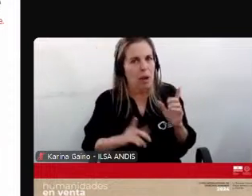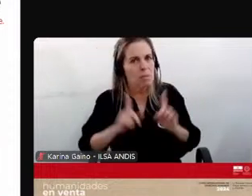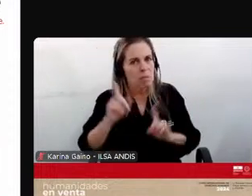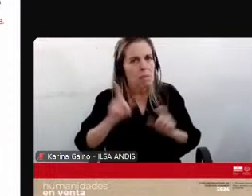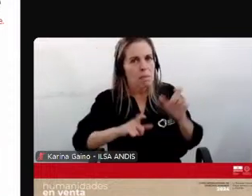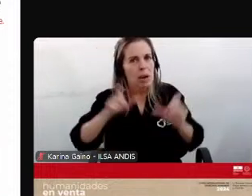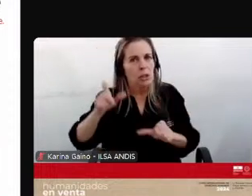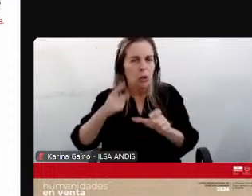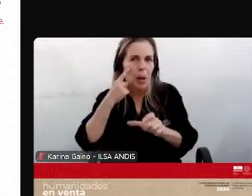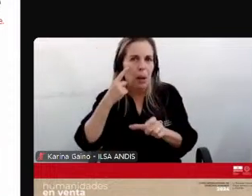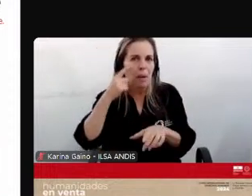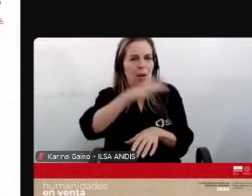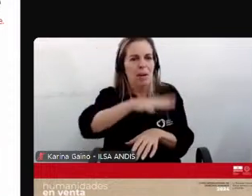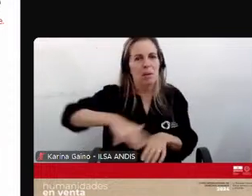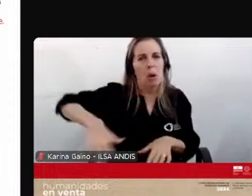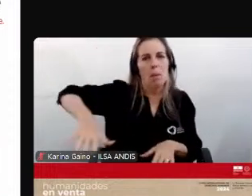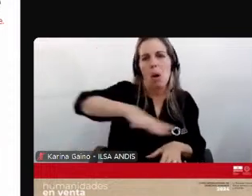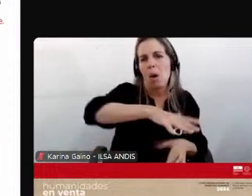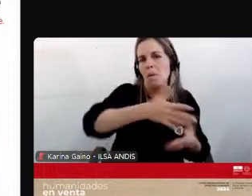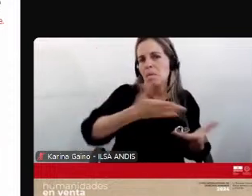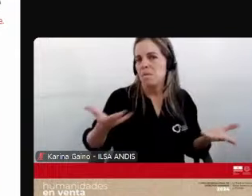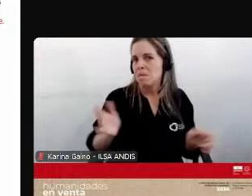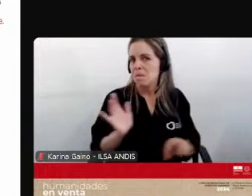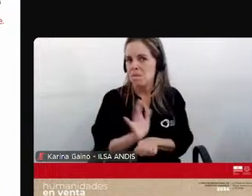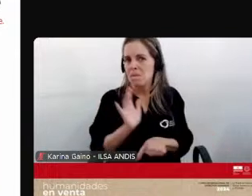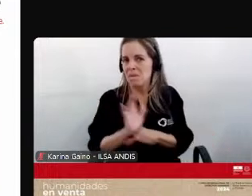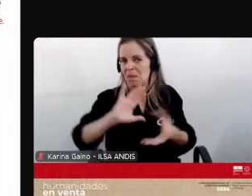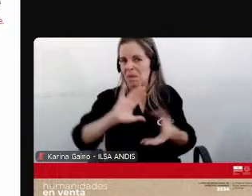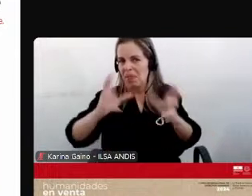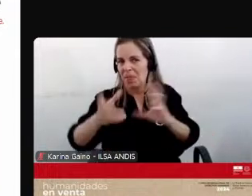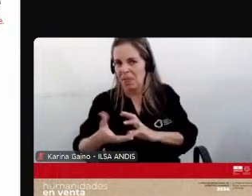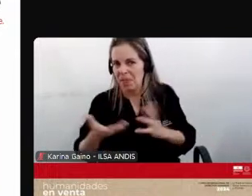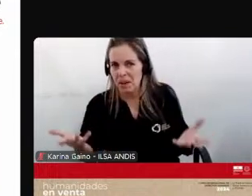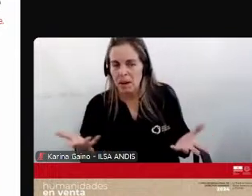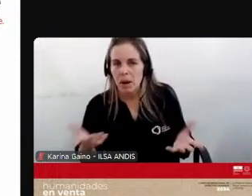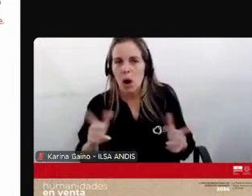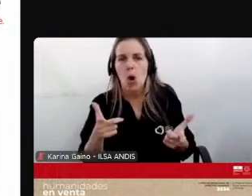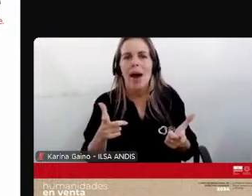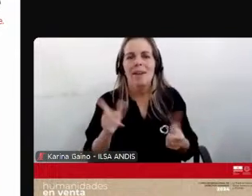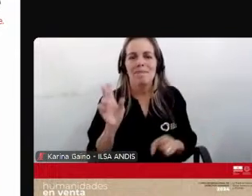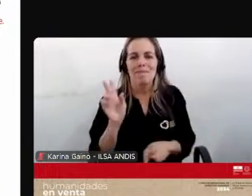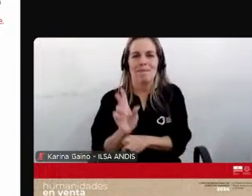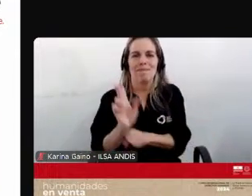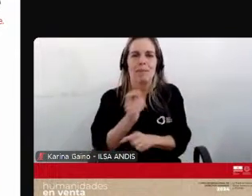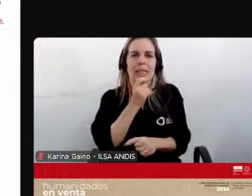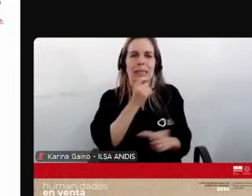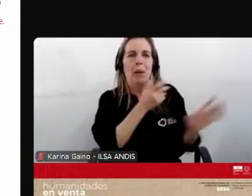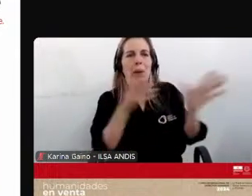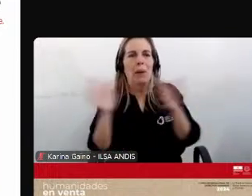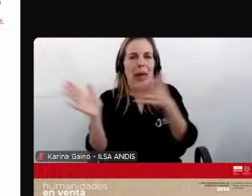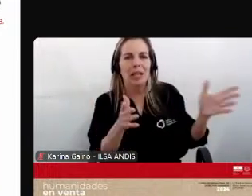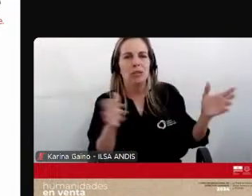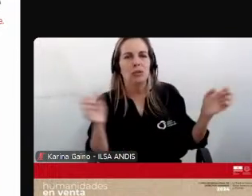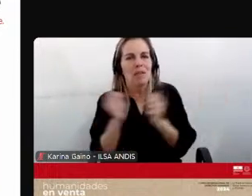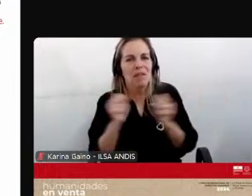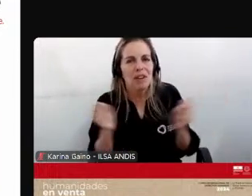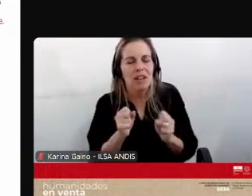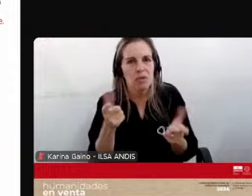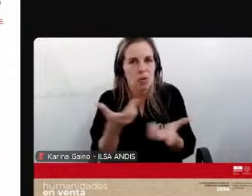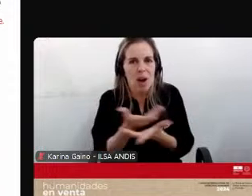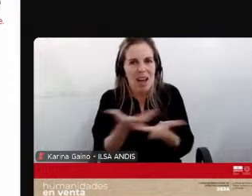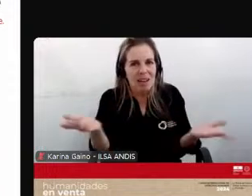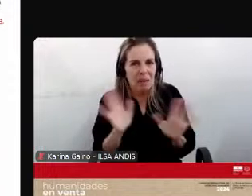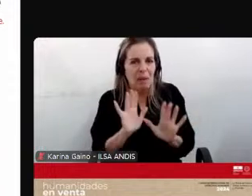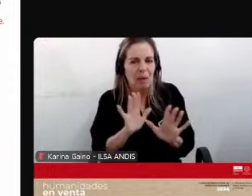times workers live on sleep on the floor or on dirt floors. In many cases, workers are provided with very little